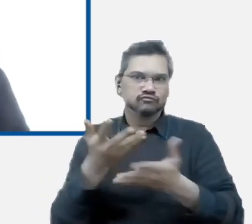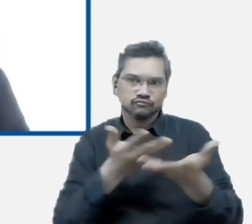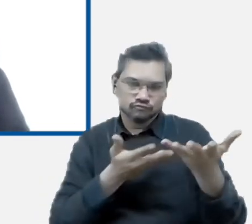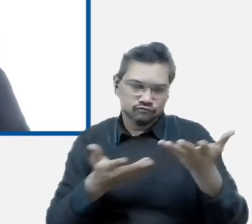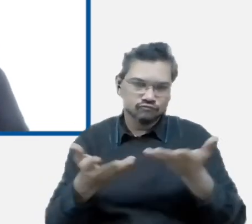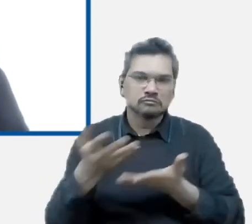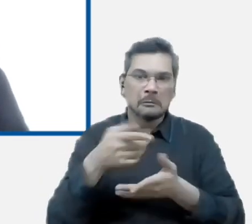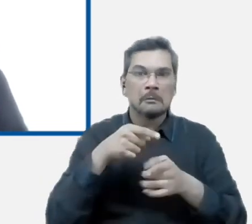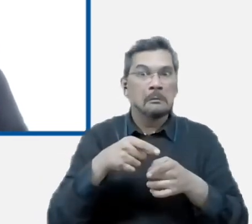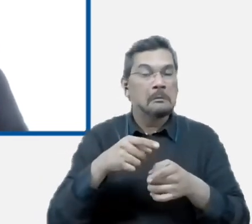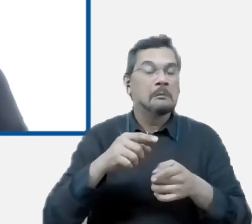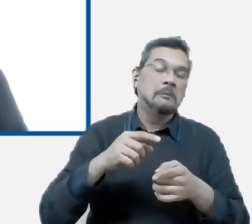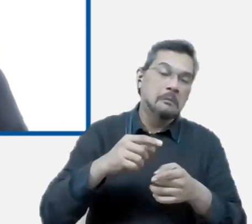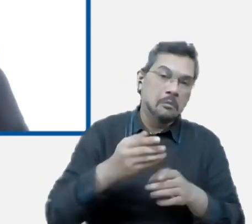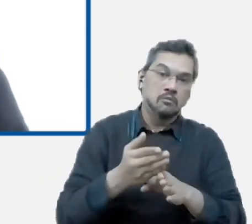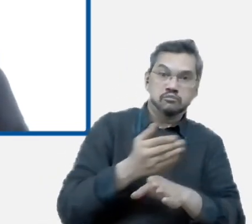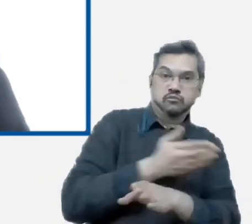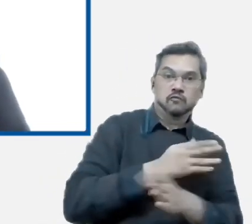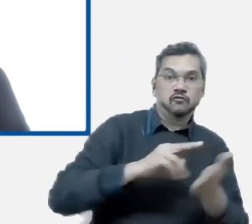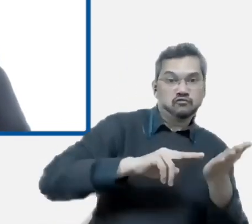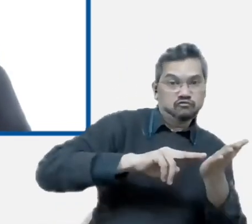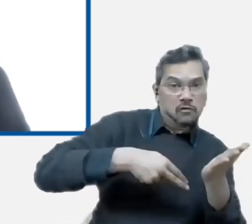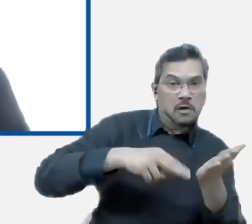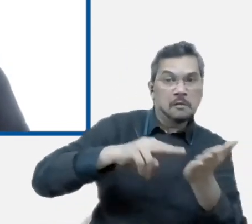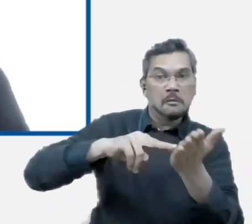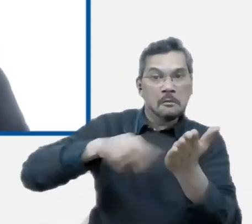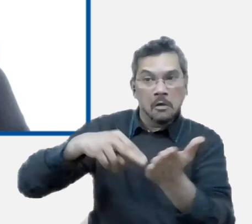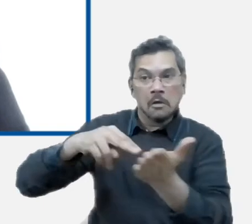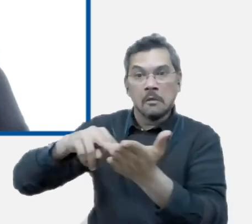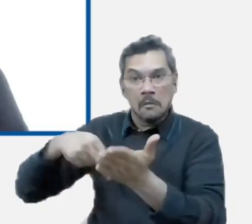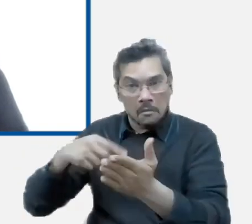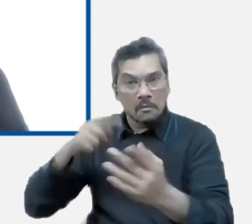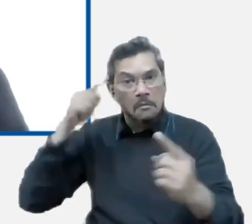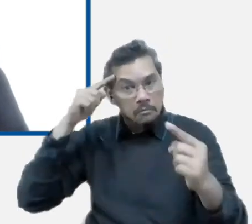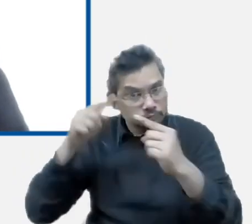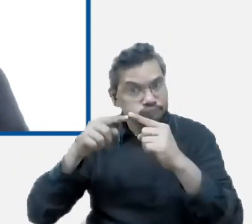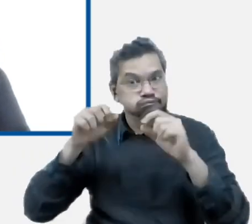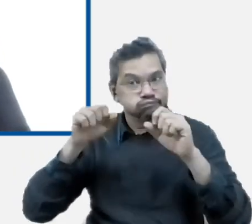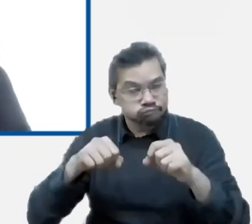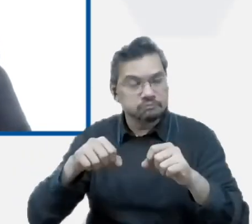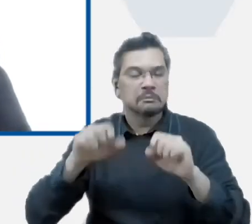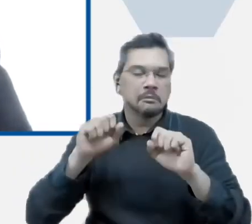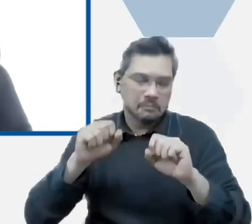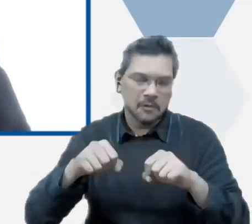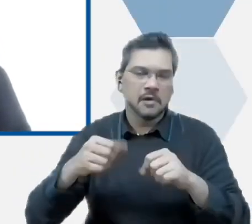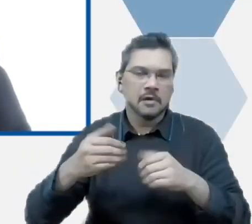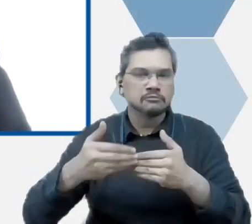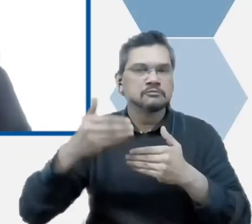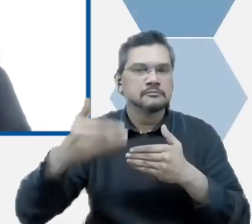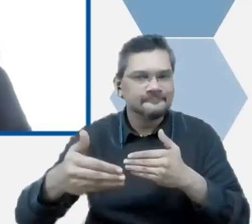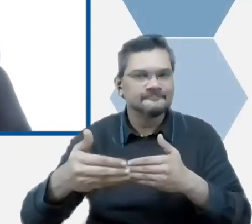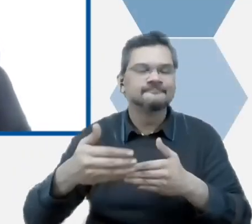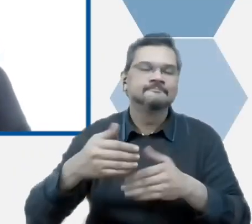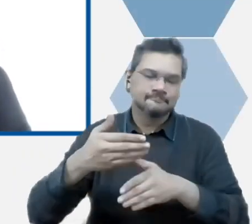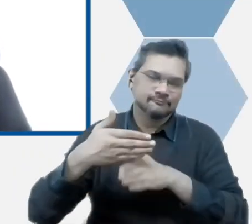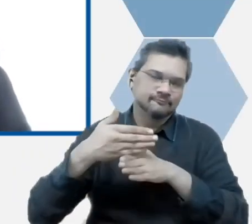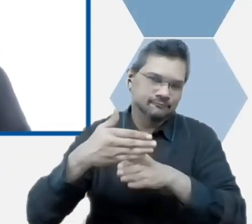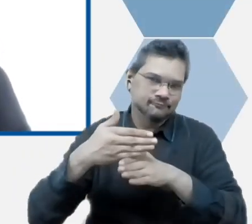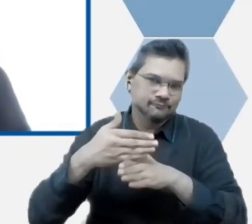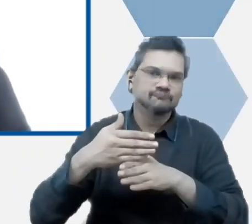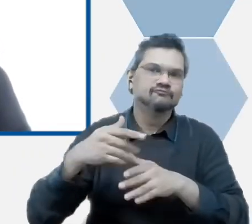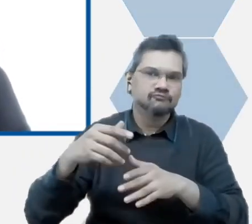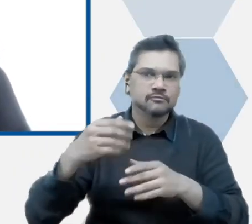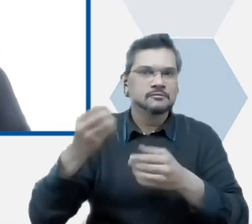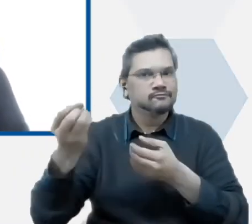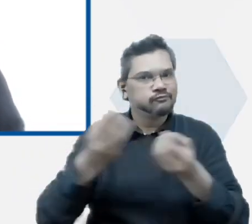all countries, or at least between countries of interest, 2 or 3 countries together. So that is the way forward. We are looking at